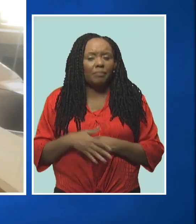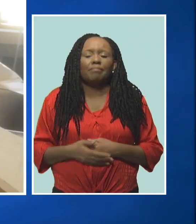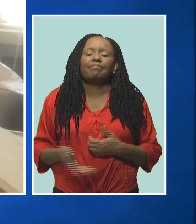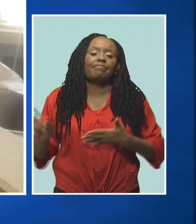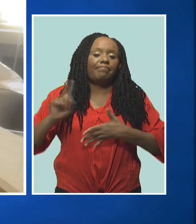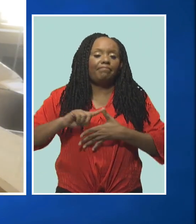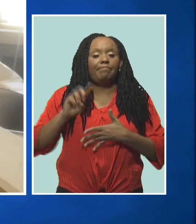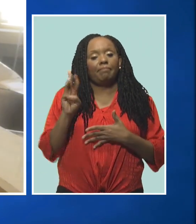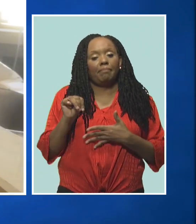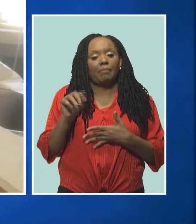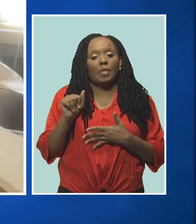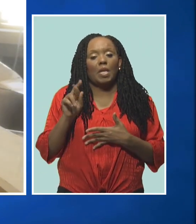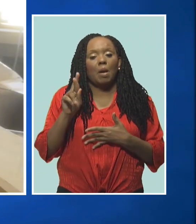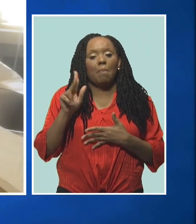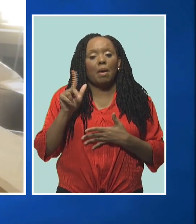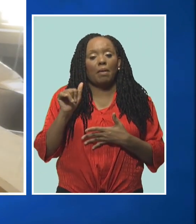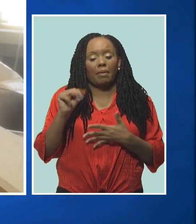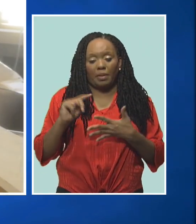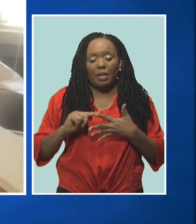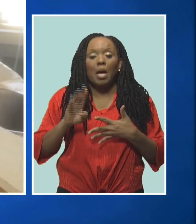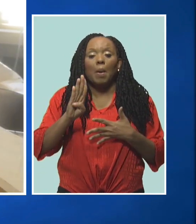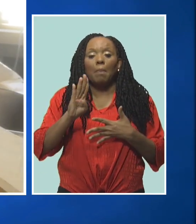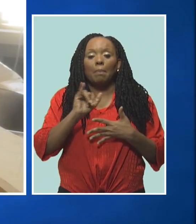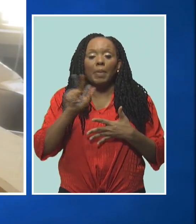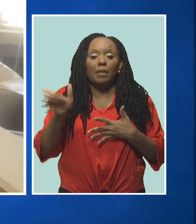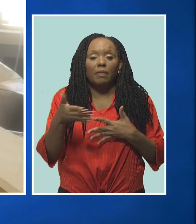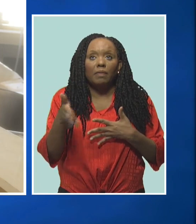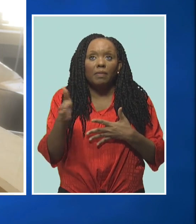marlin, billfish,